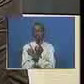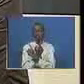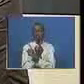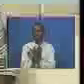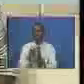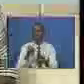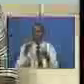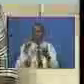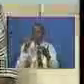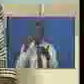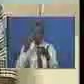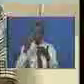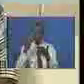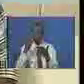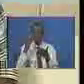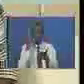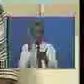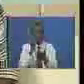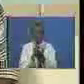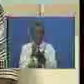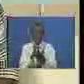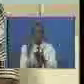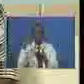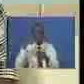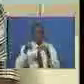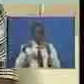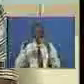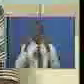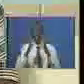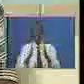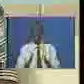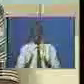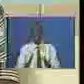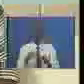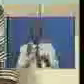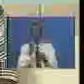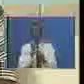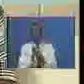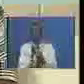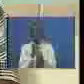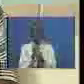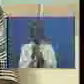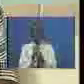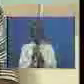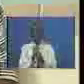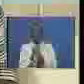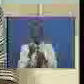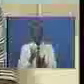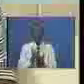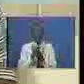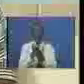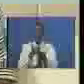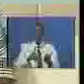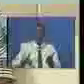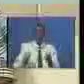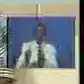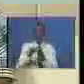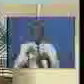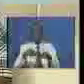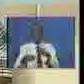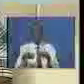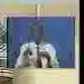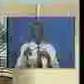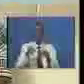I'm an organization known as action editor for the disabled and our work is primarily around young people with disability so these across disability